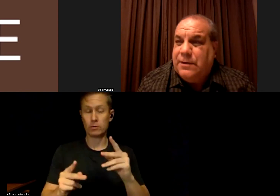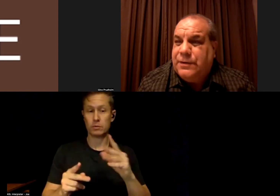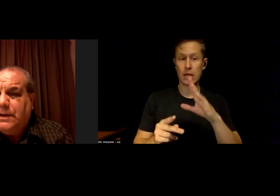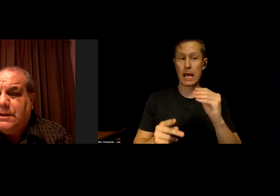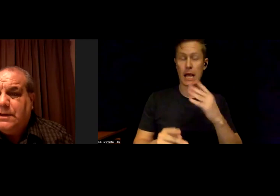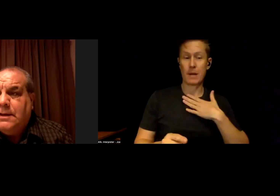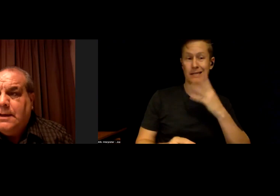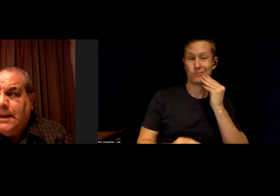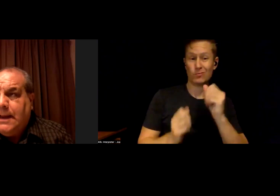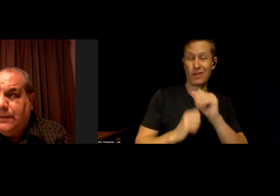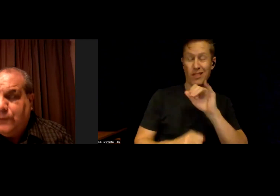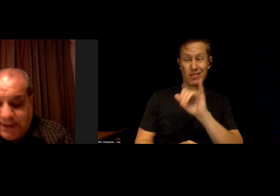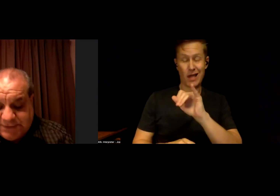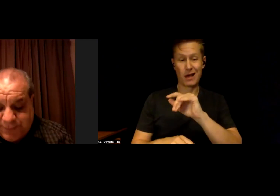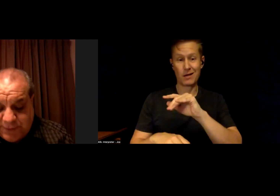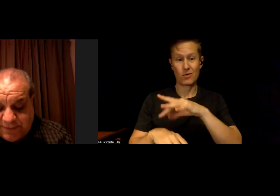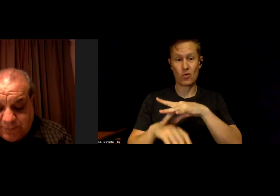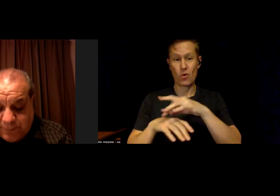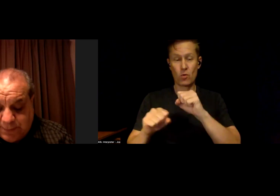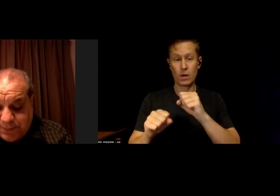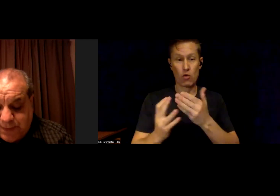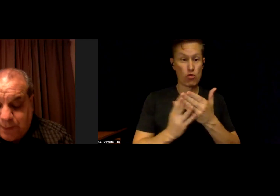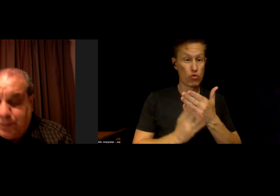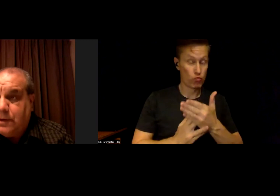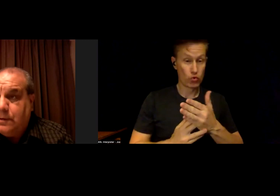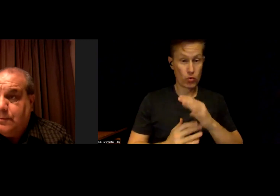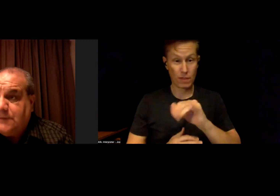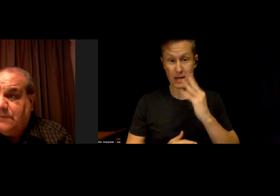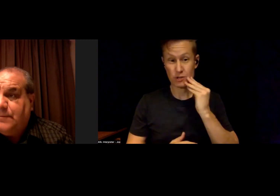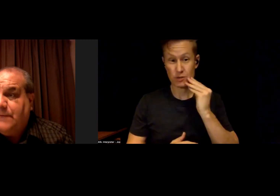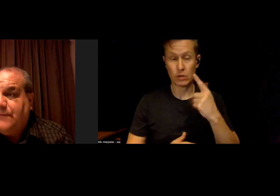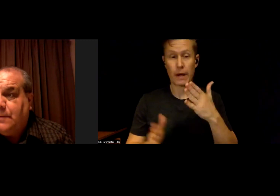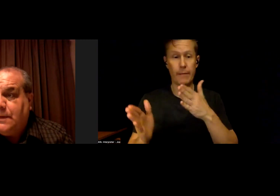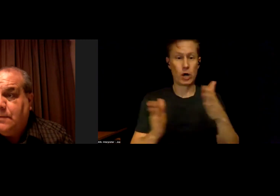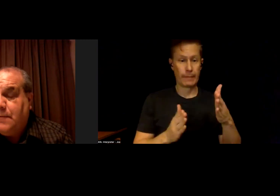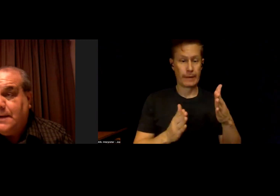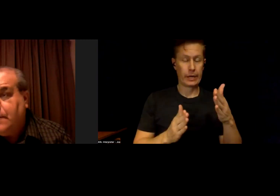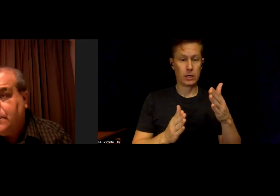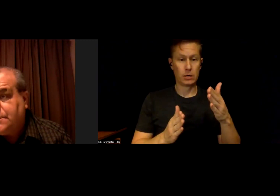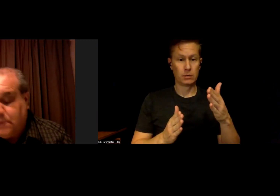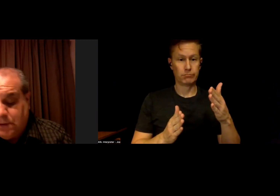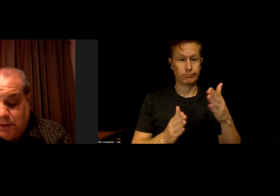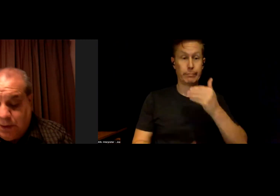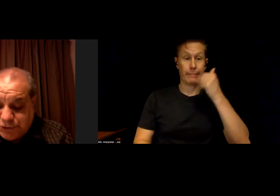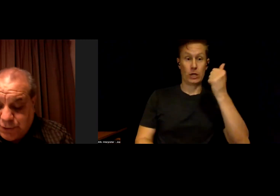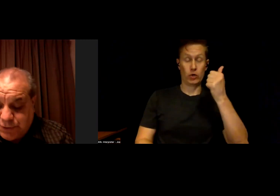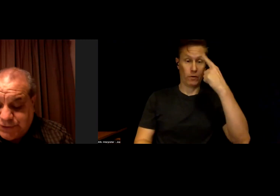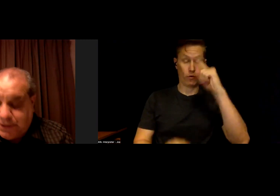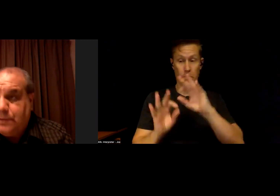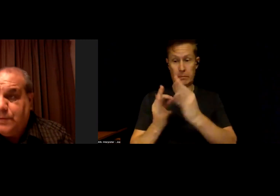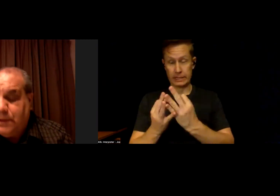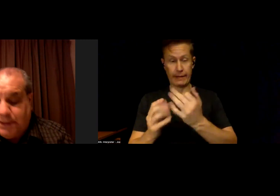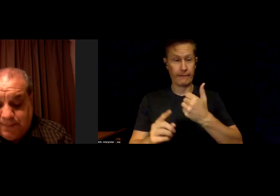that earthquake. And through that experience, I've been able to better prepare myself, my family, my neighbors, our church,